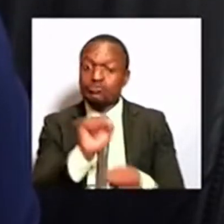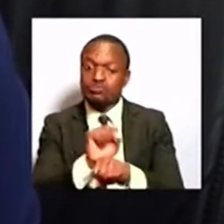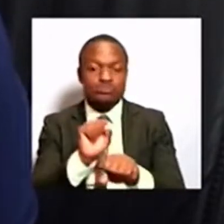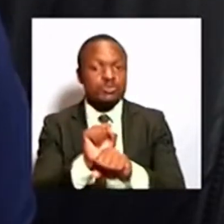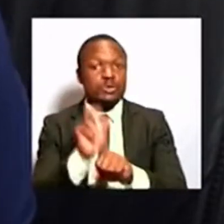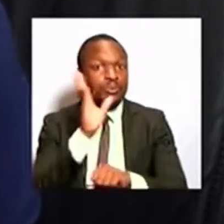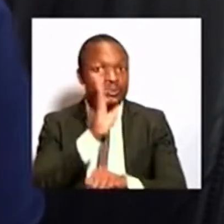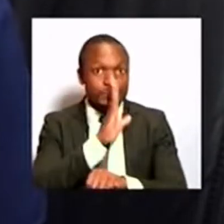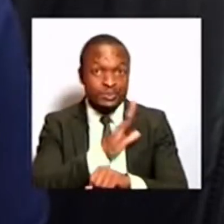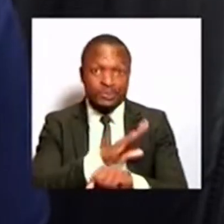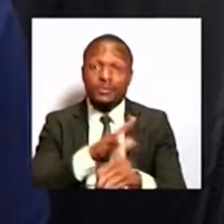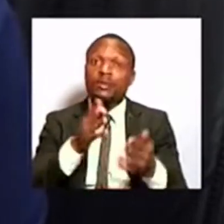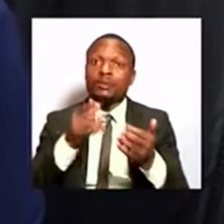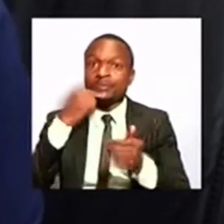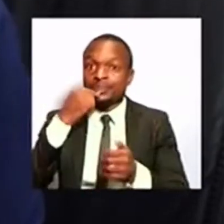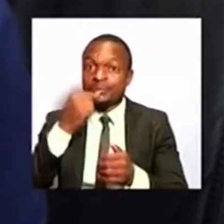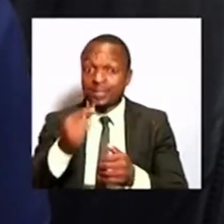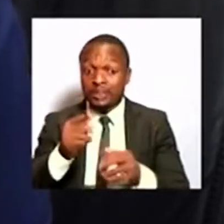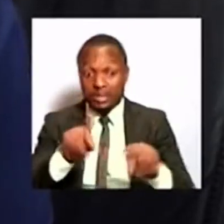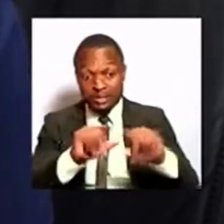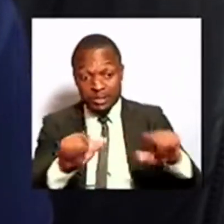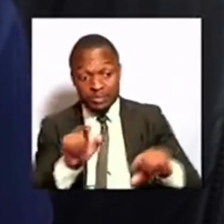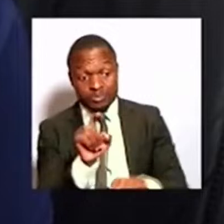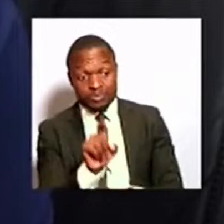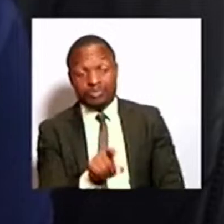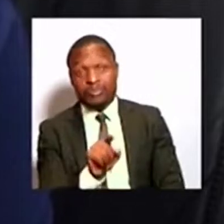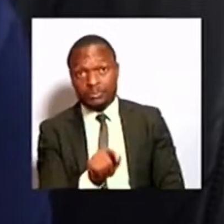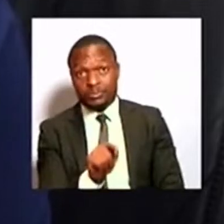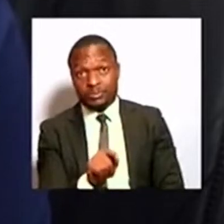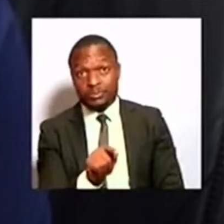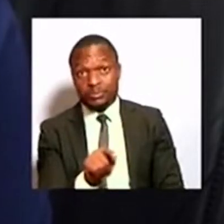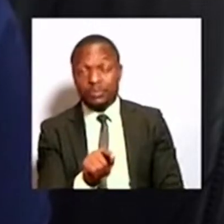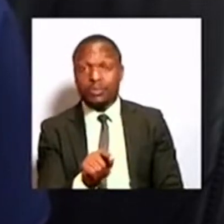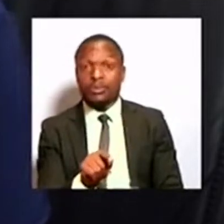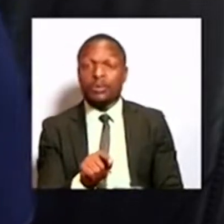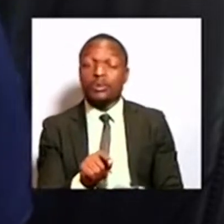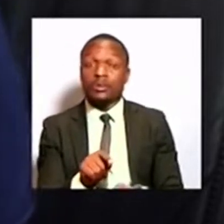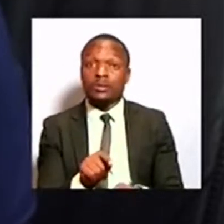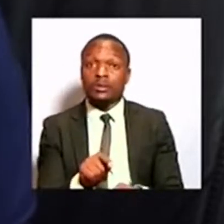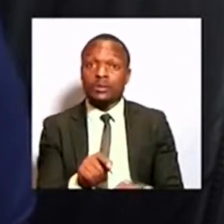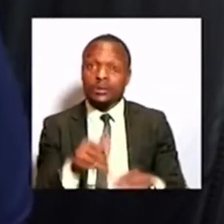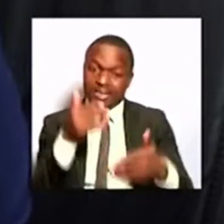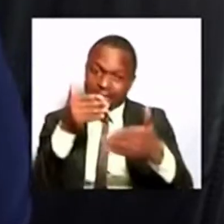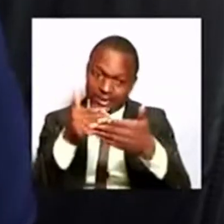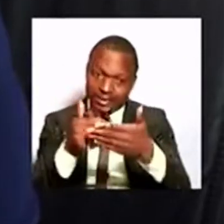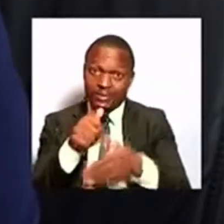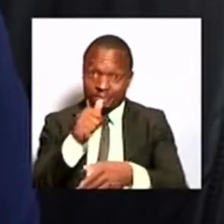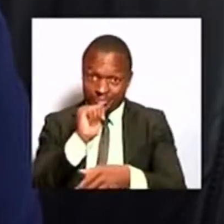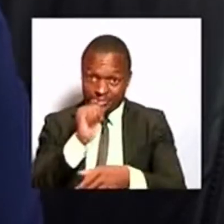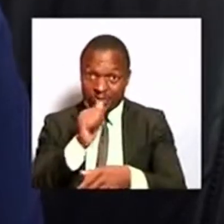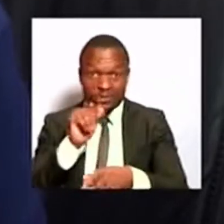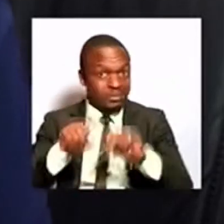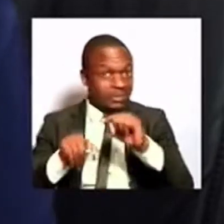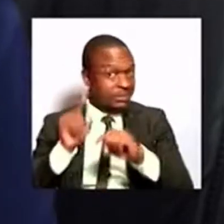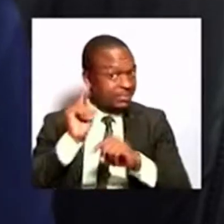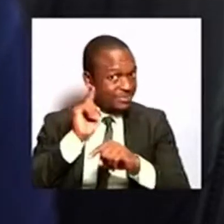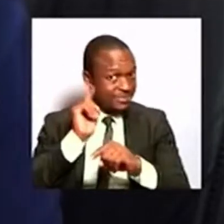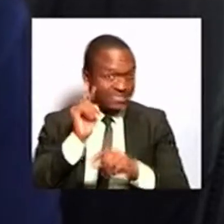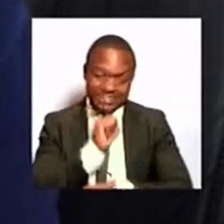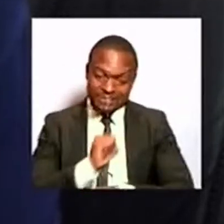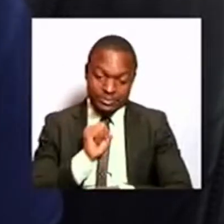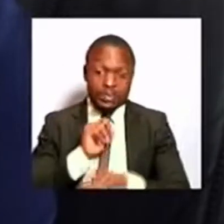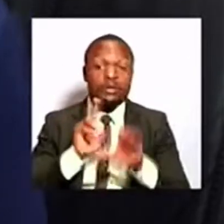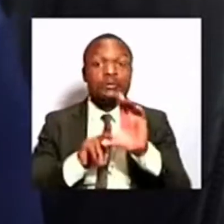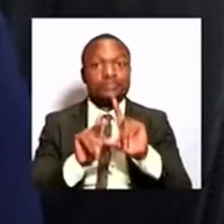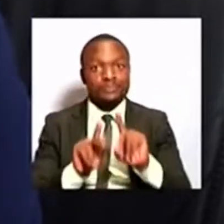I must mention that the land in question is land that Can you go closer to the mic? We are unable to hear. Oh, sorry, Chair.